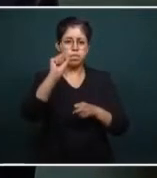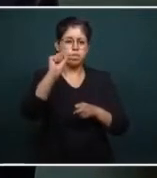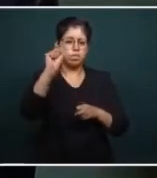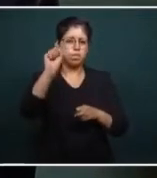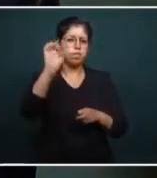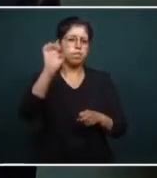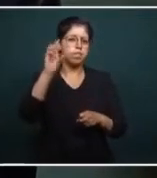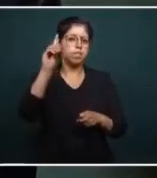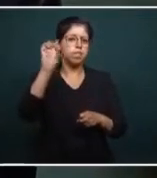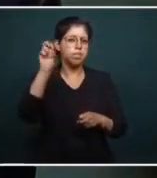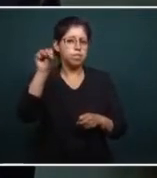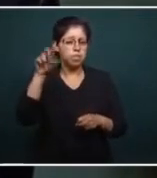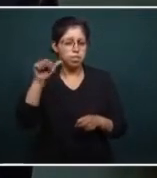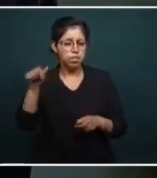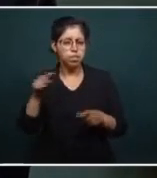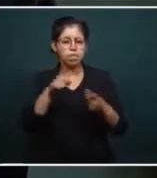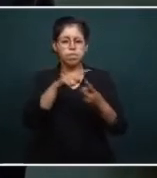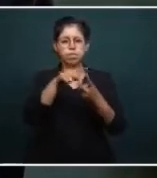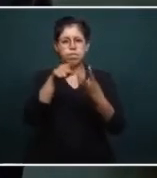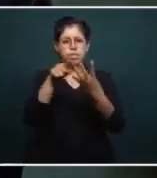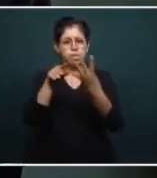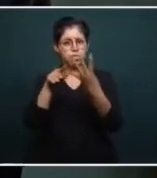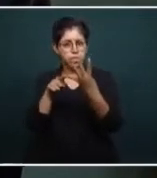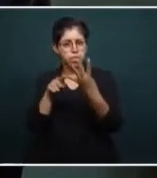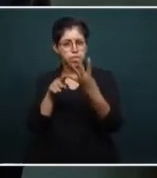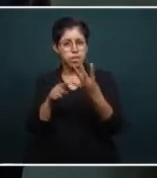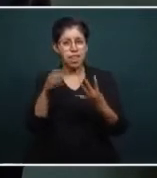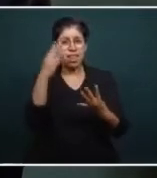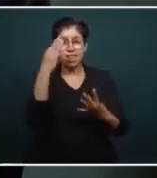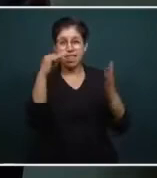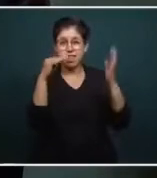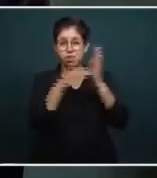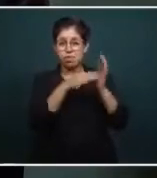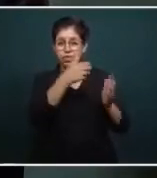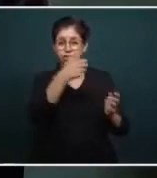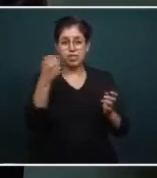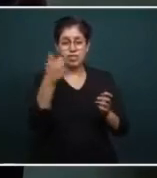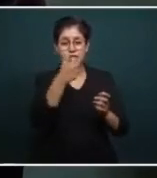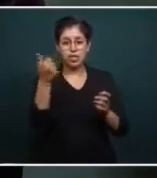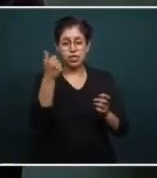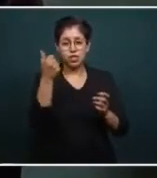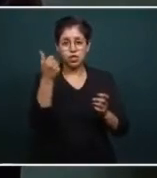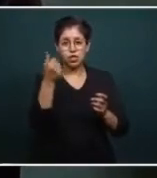Sedena, the National Guard, a total of